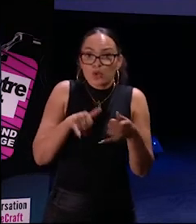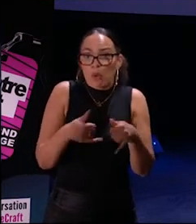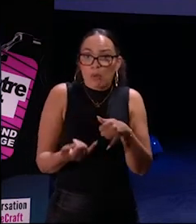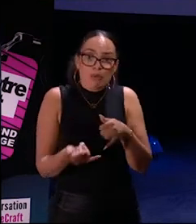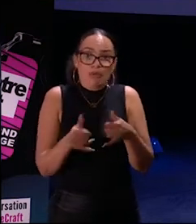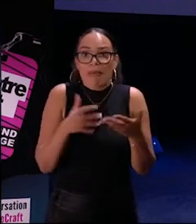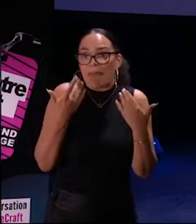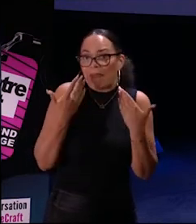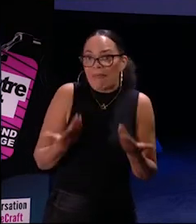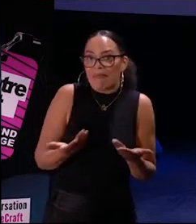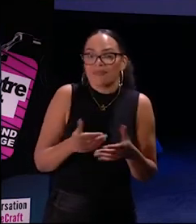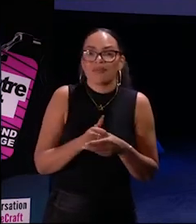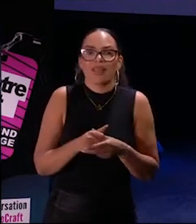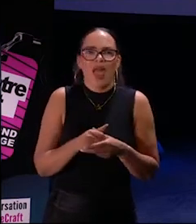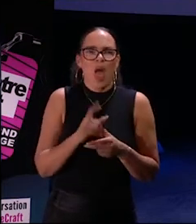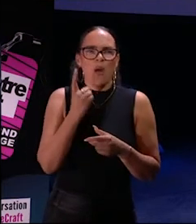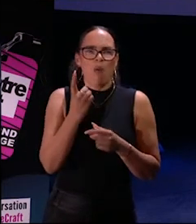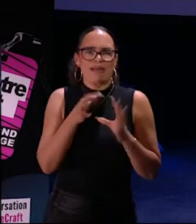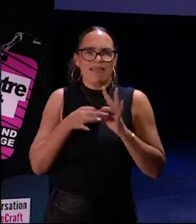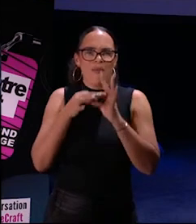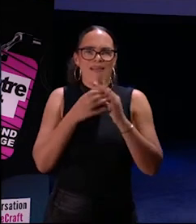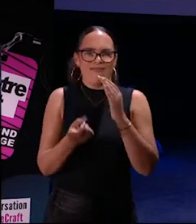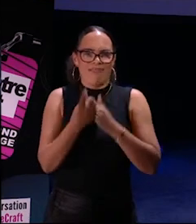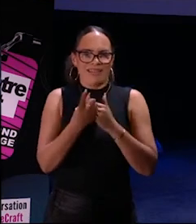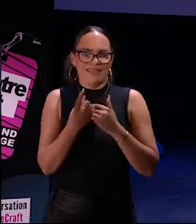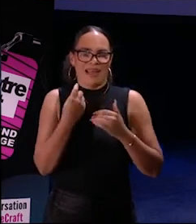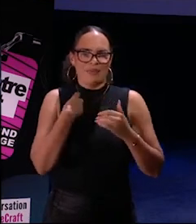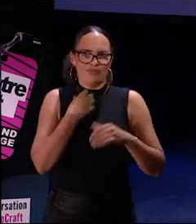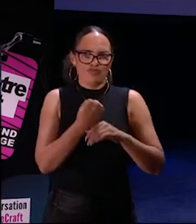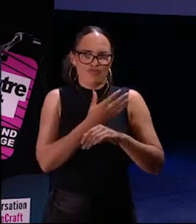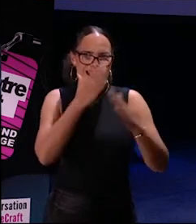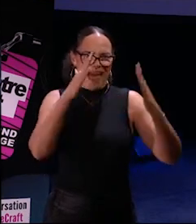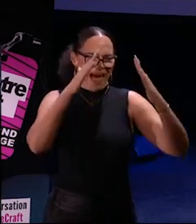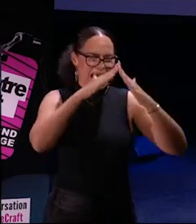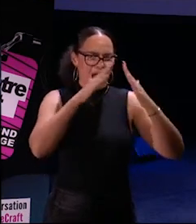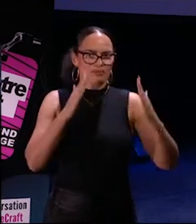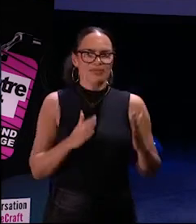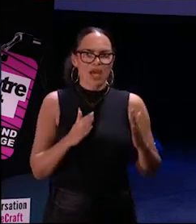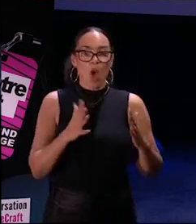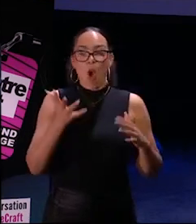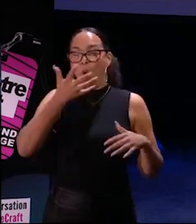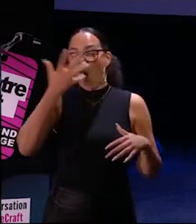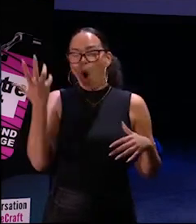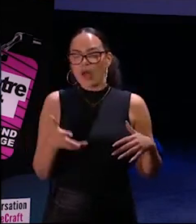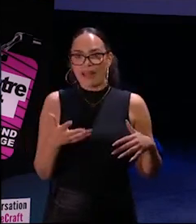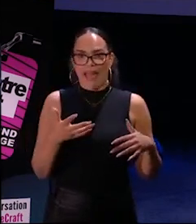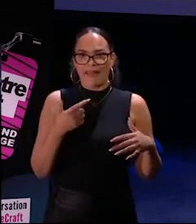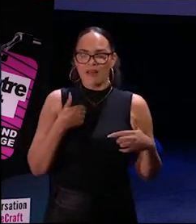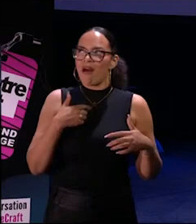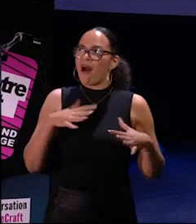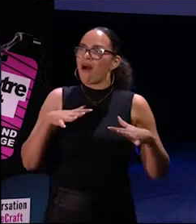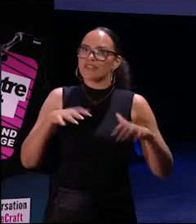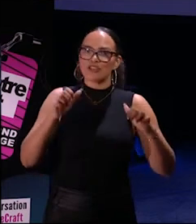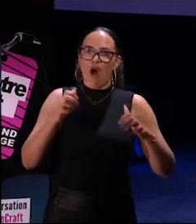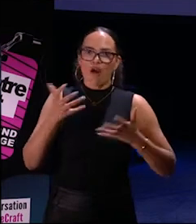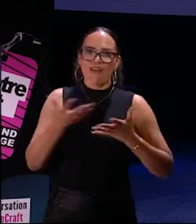was basically in a greenhouse on a very hot day and it was the best conversation starter. Because you could go, and they've